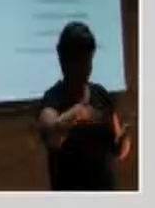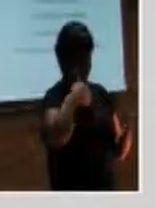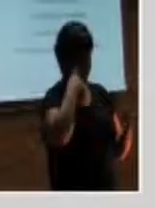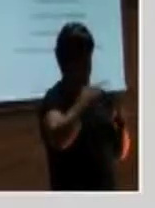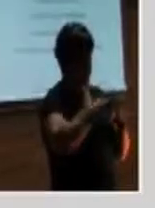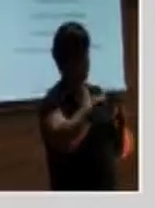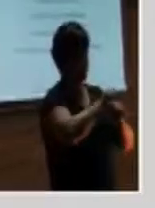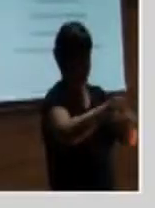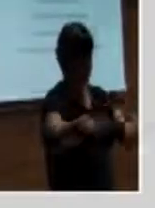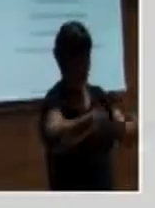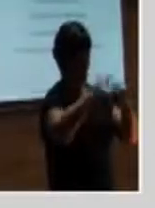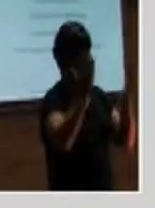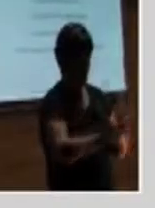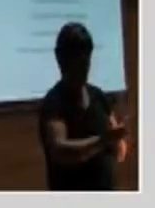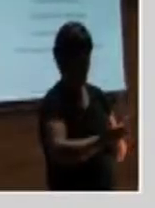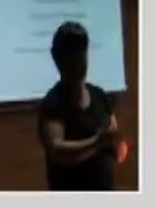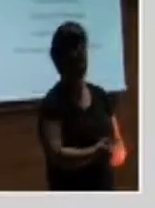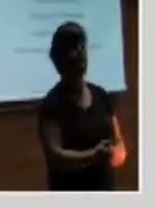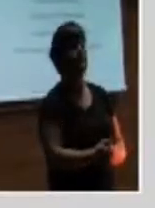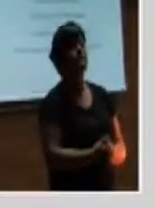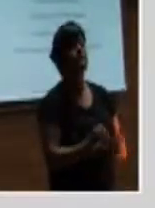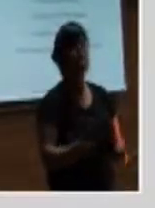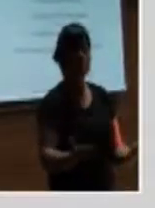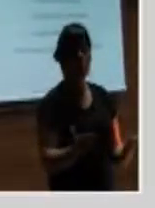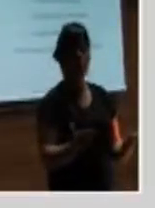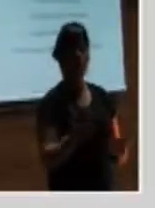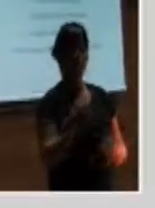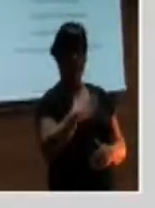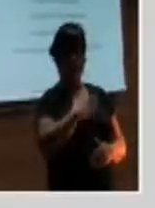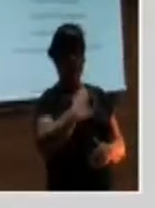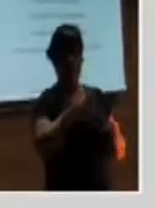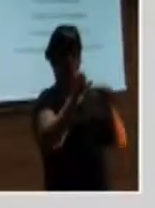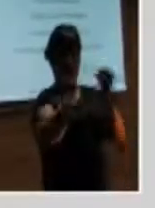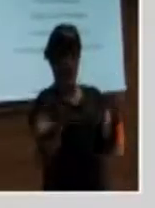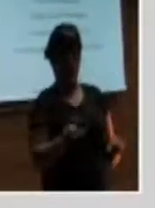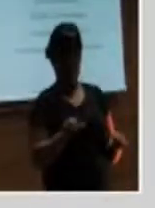The Swedish example. The question is, why do people want Swedish dementia care?